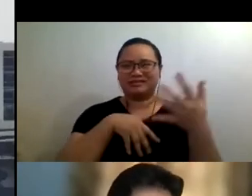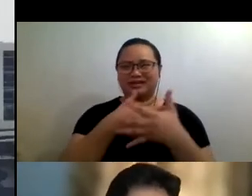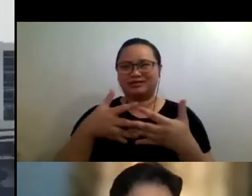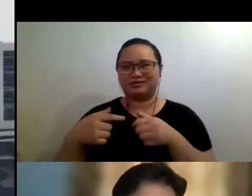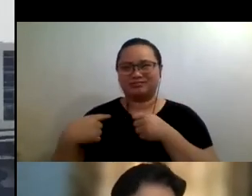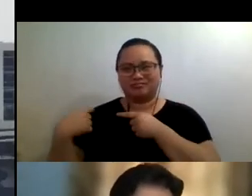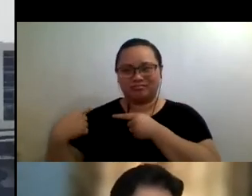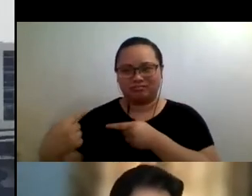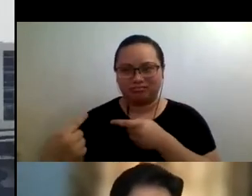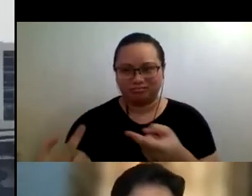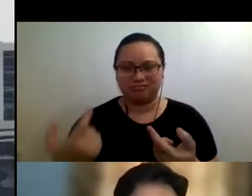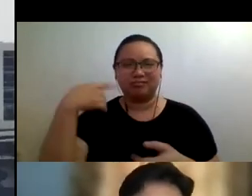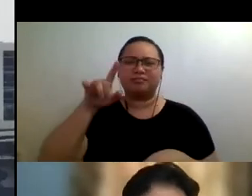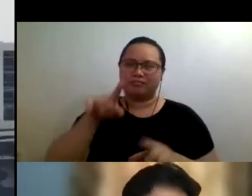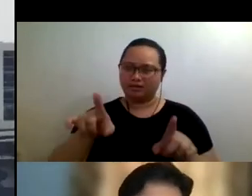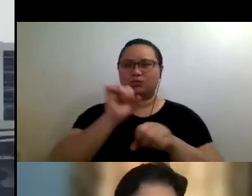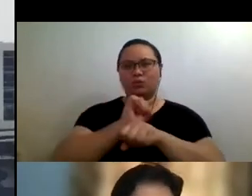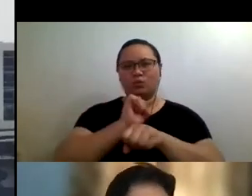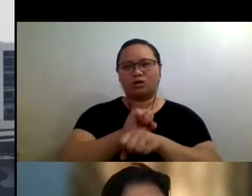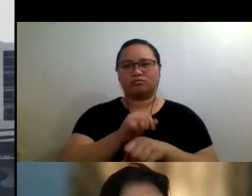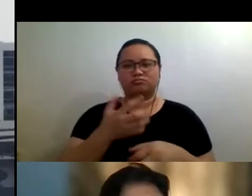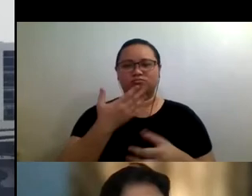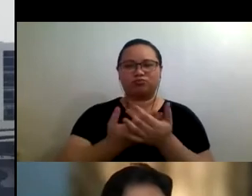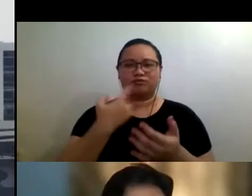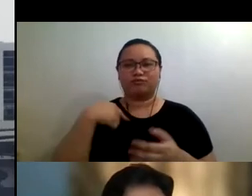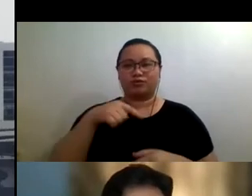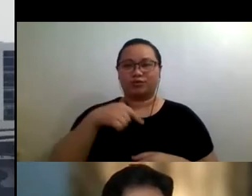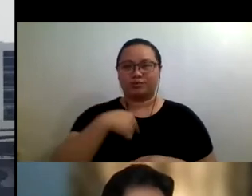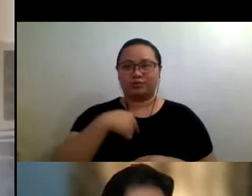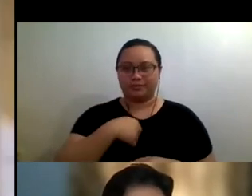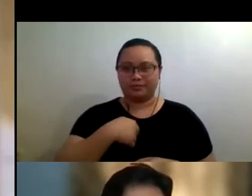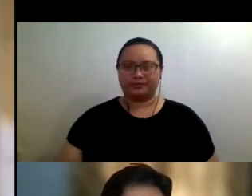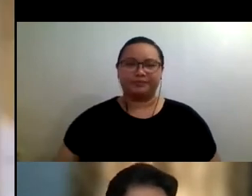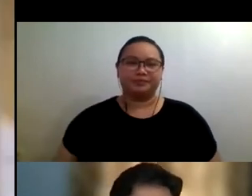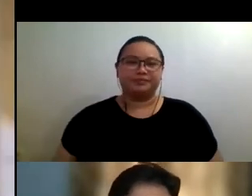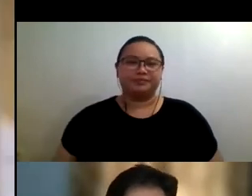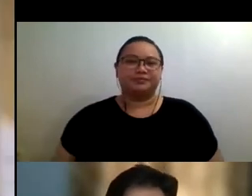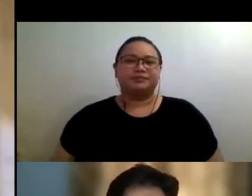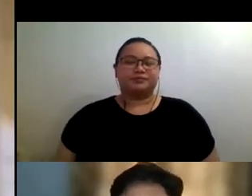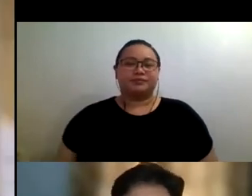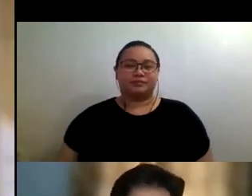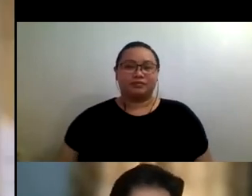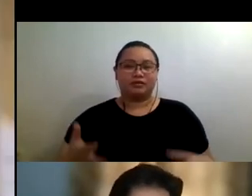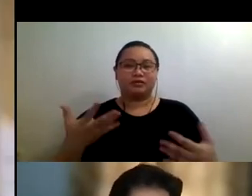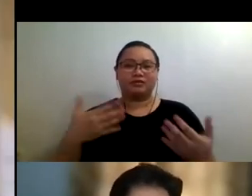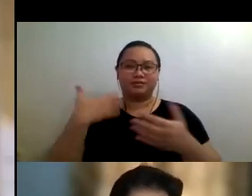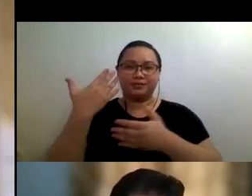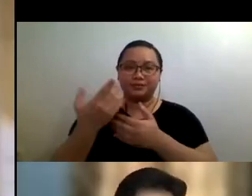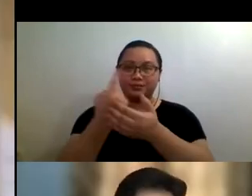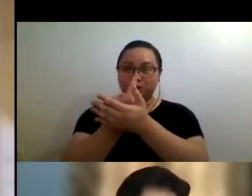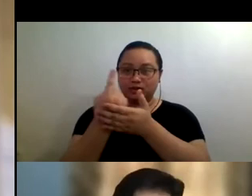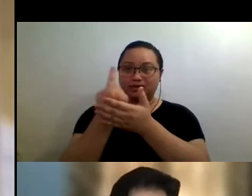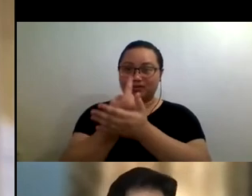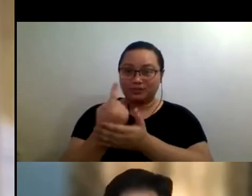I devised that worked well for me. Every week, I would ask for task updates and make kulit